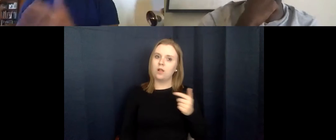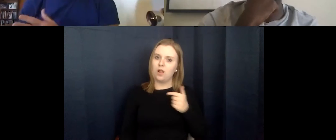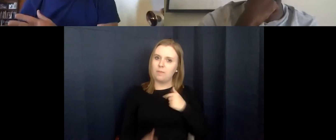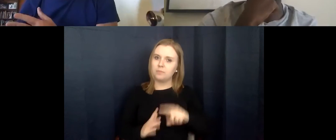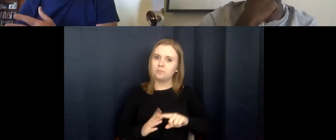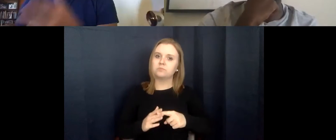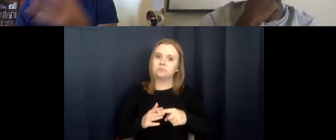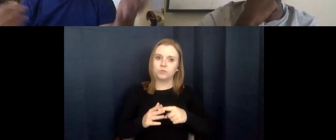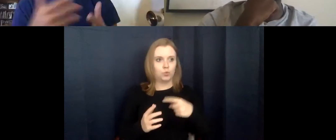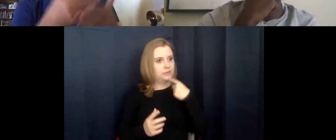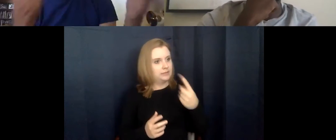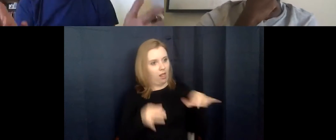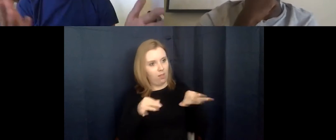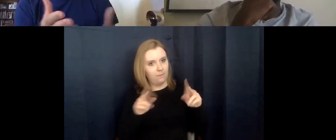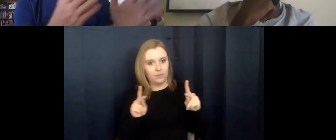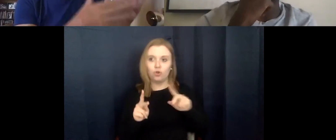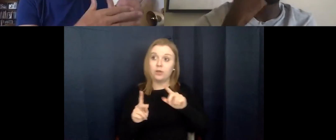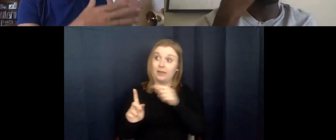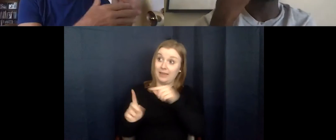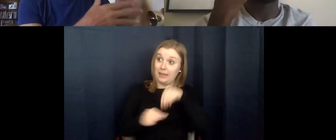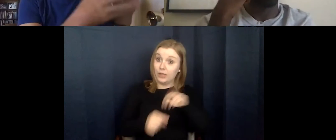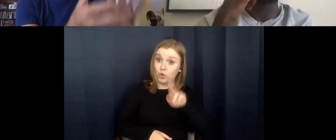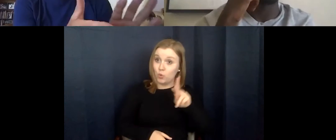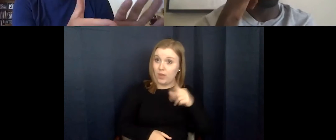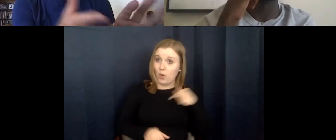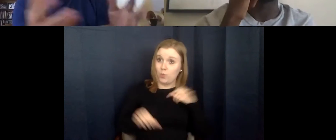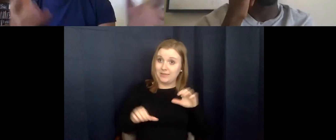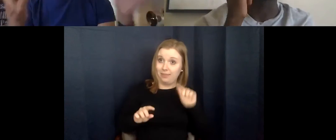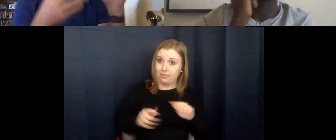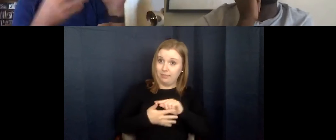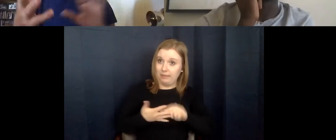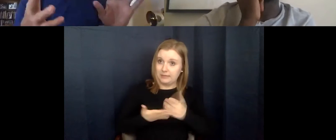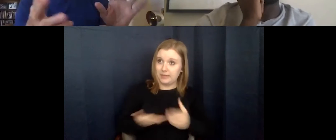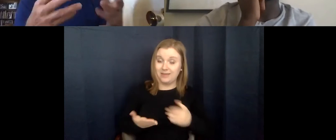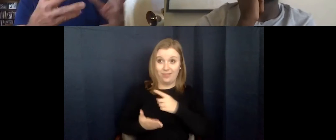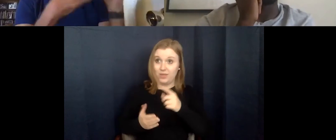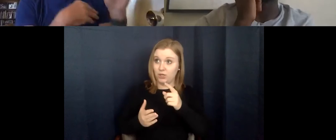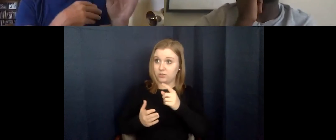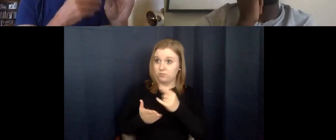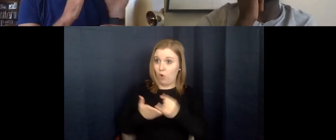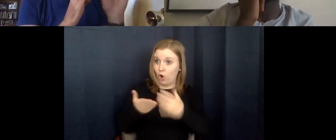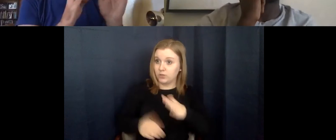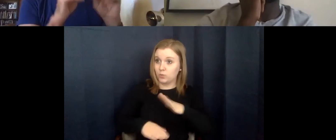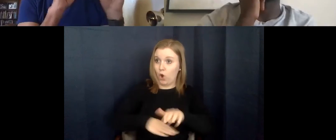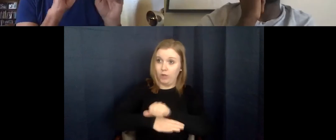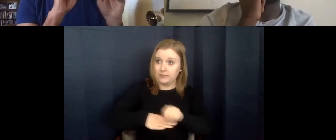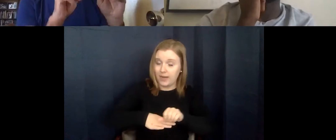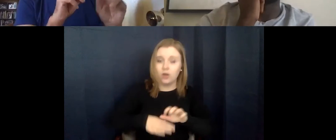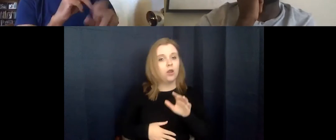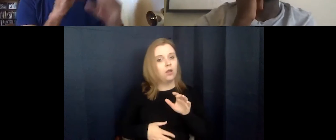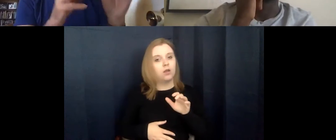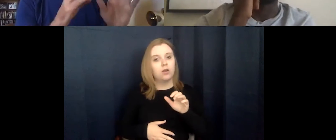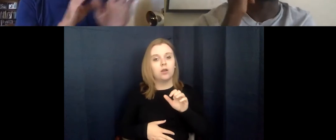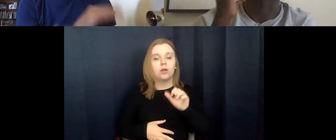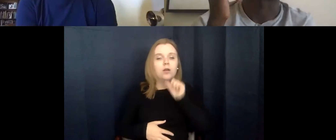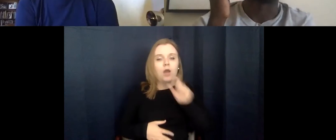was just in the UK and we did these things, and these artists were actually on stage and not just in like social